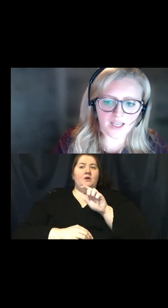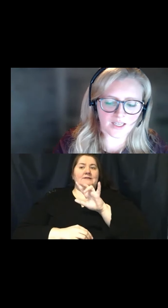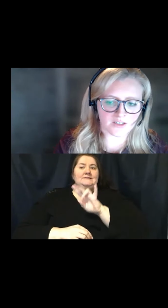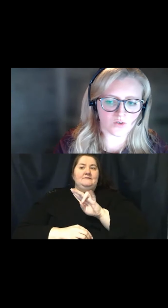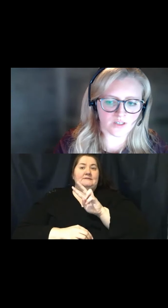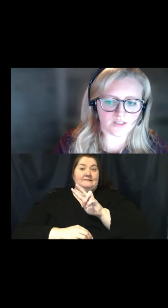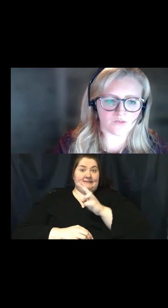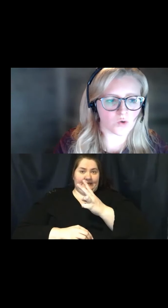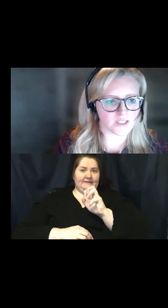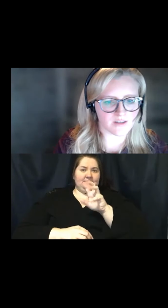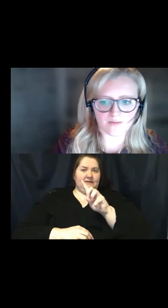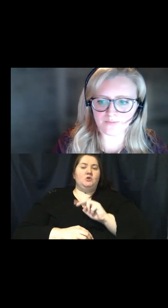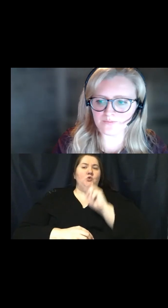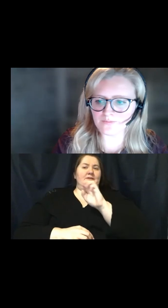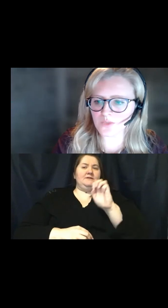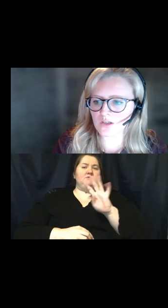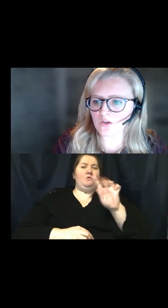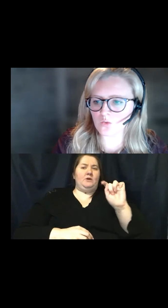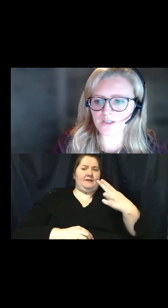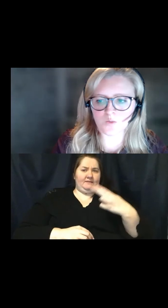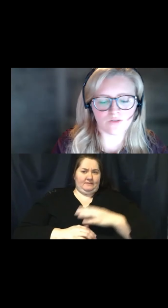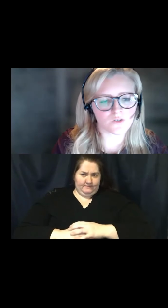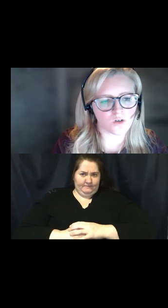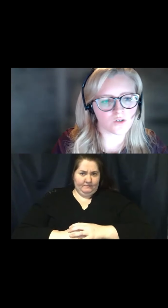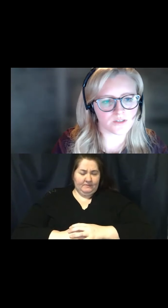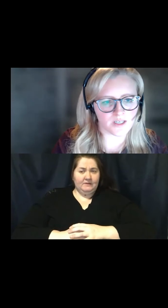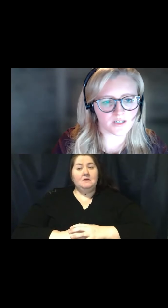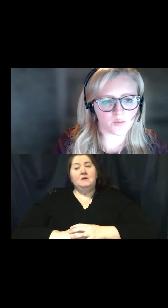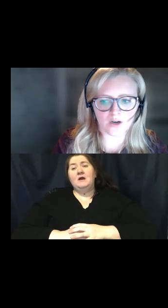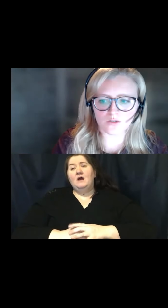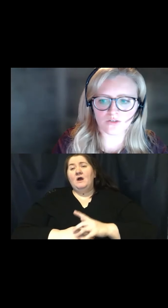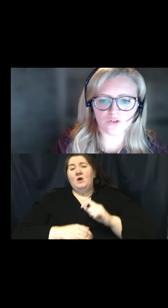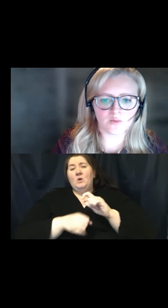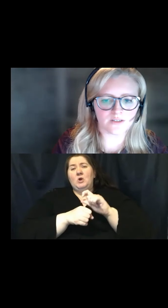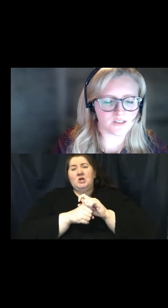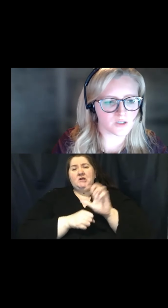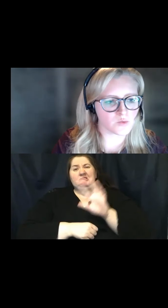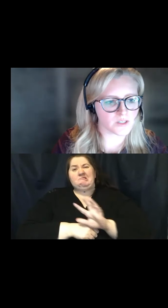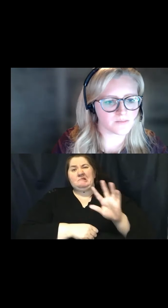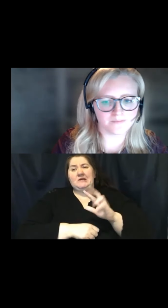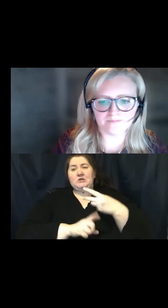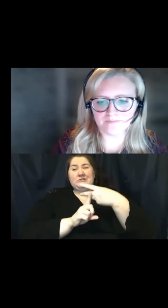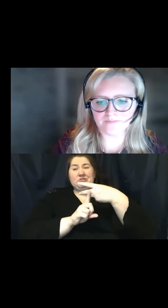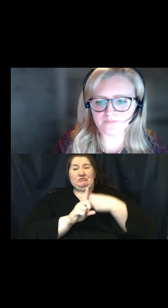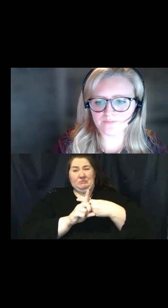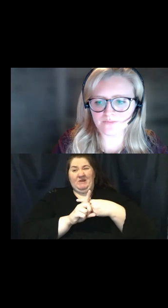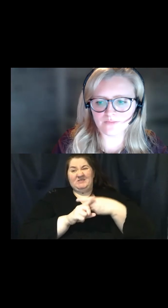172nd and Northeast 40th. We expect this work will take about 2 months to complete.